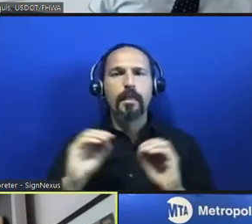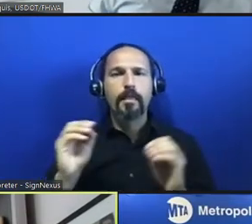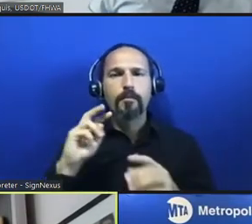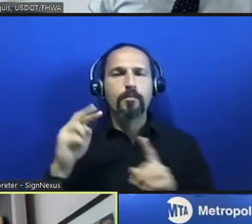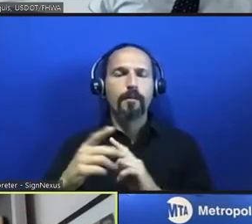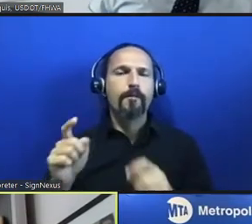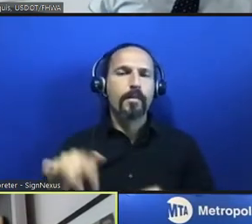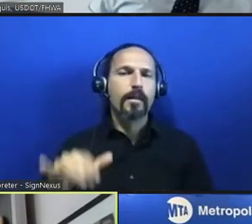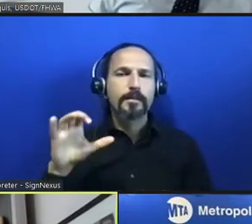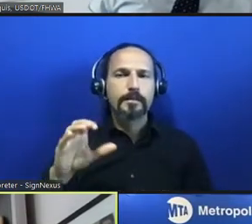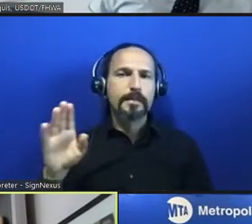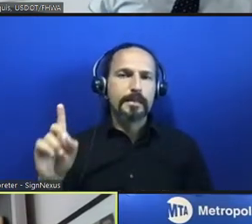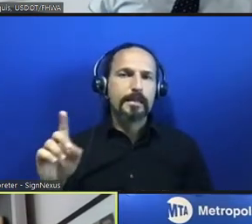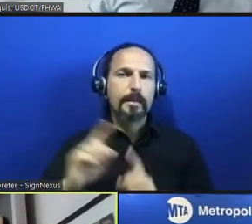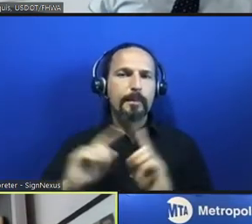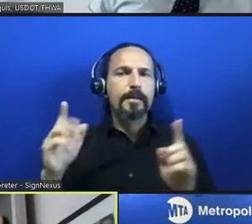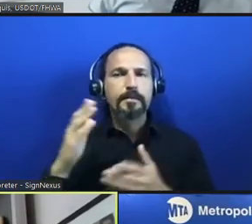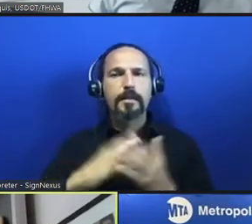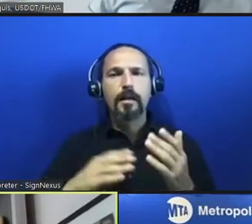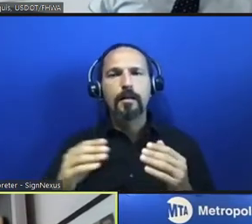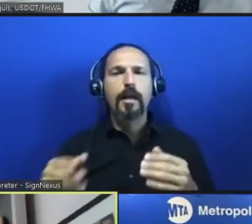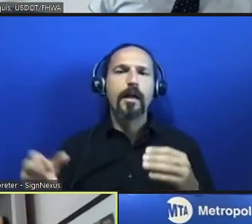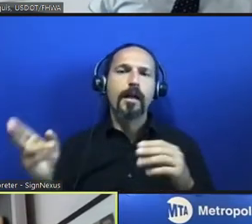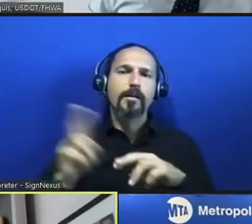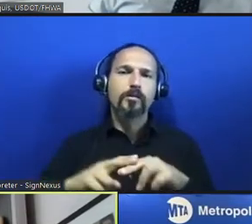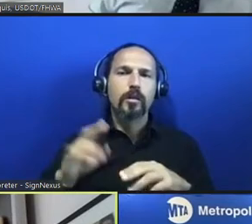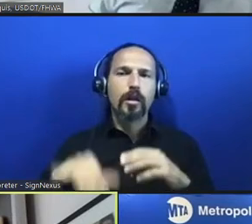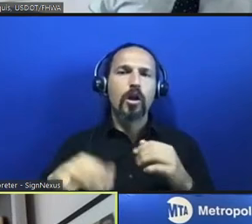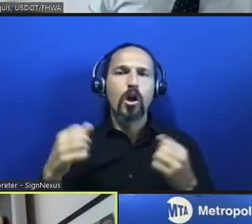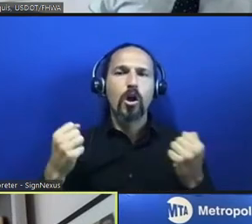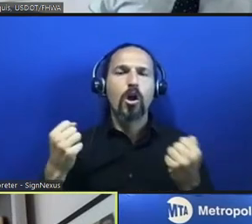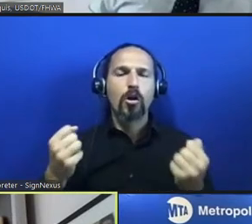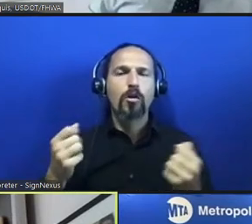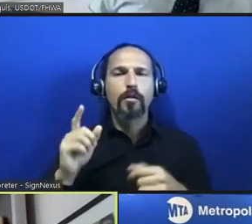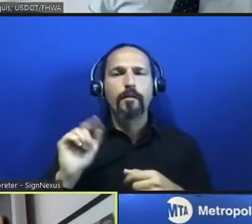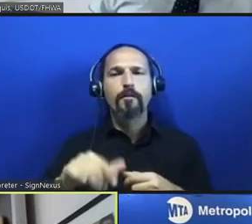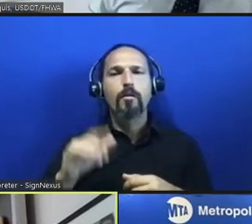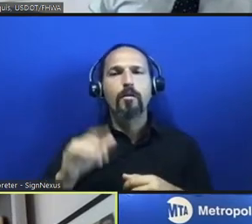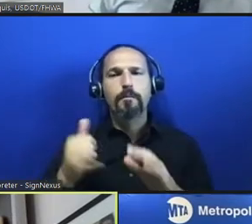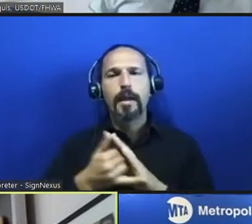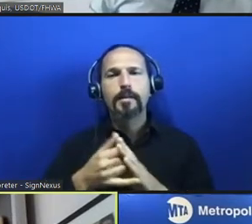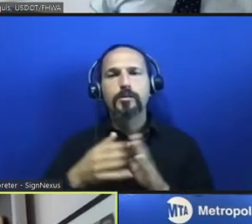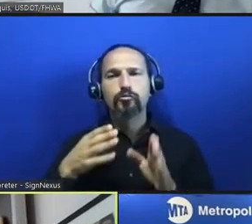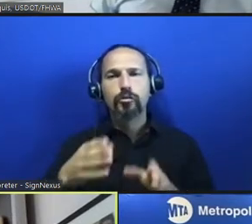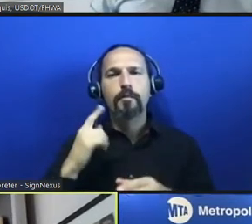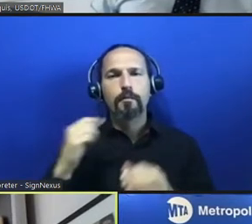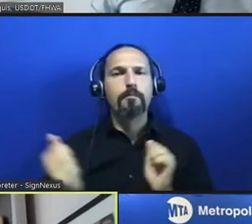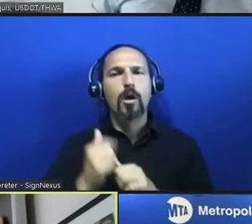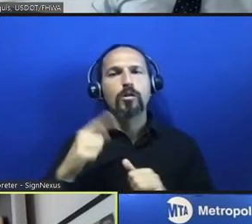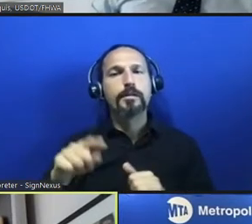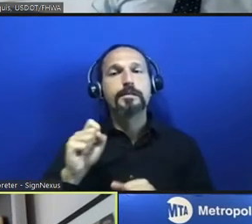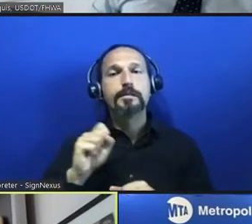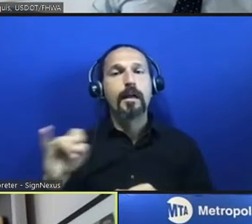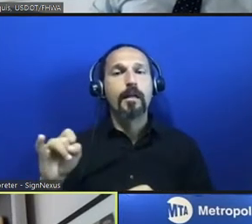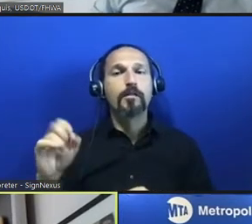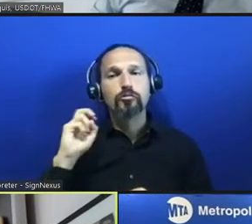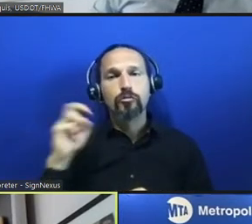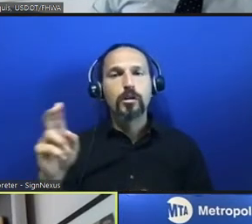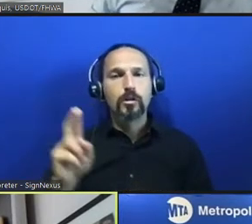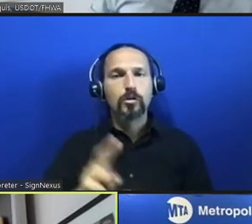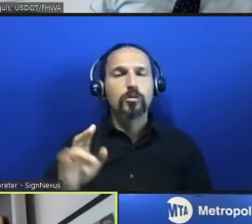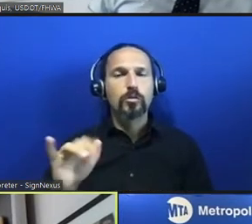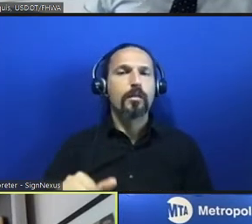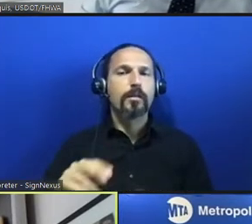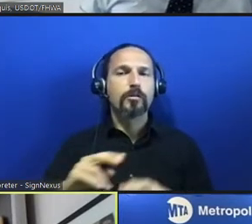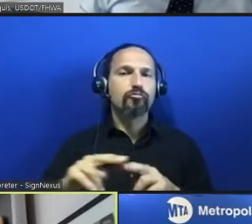of CBD except a few thousand extra cars from Staten Island every day clogged Manhattan Street even as the vast majority of Staten Island Travelers use transit to reach